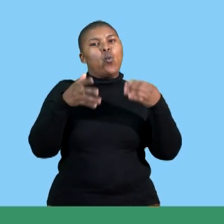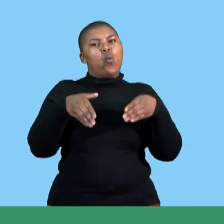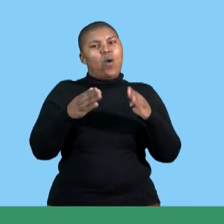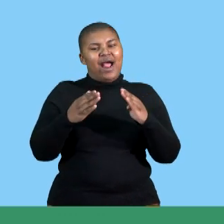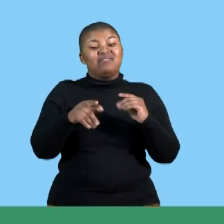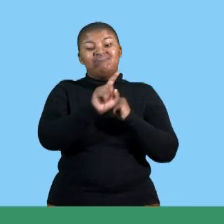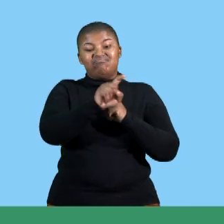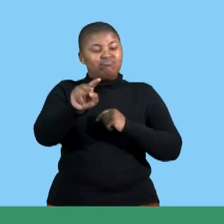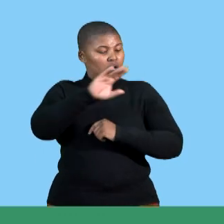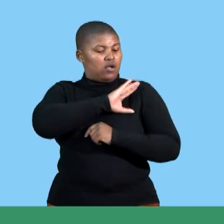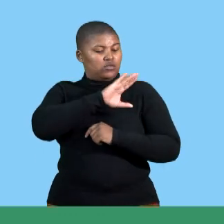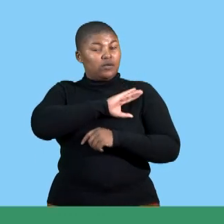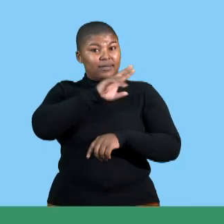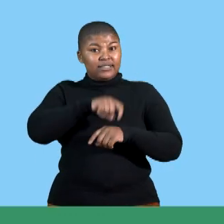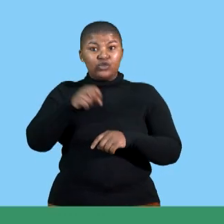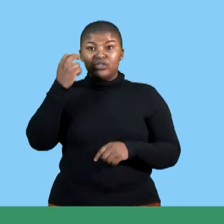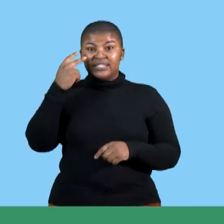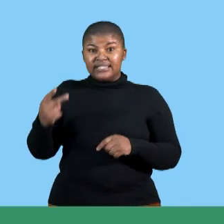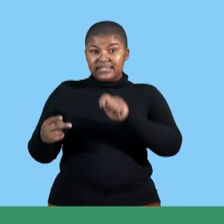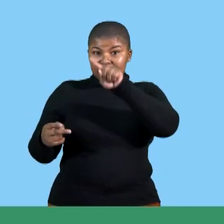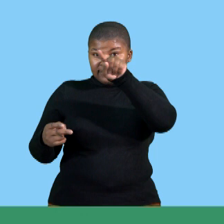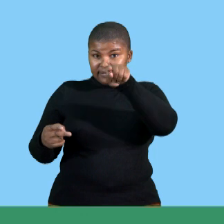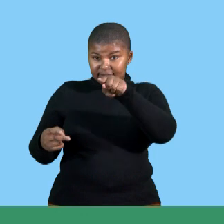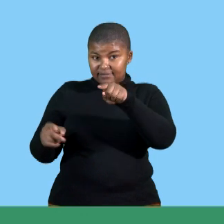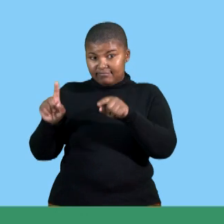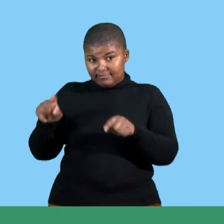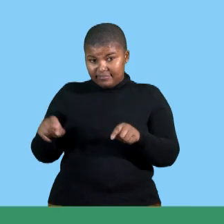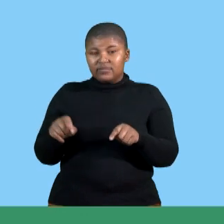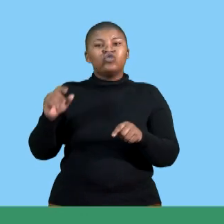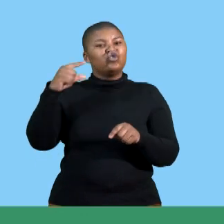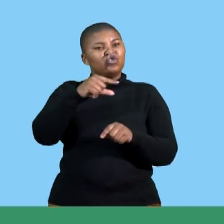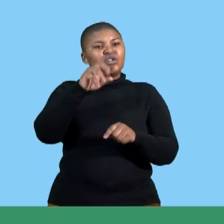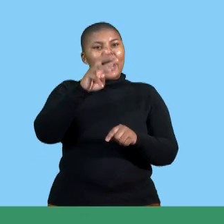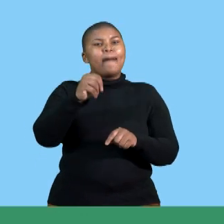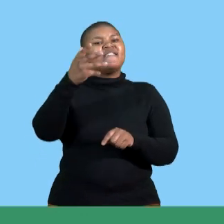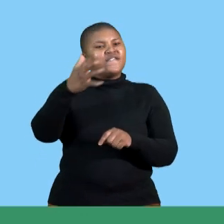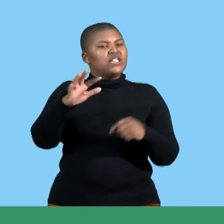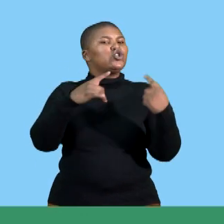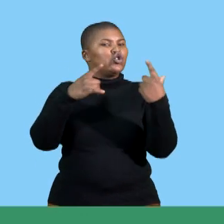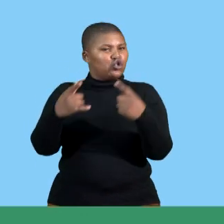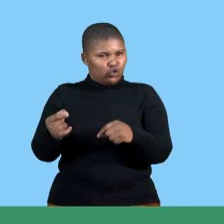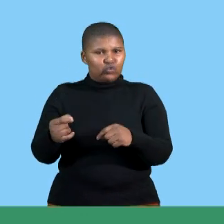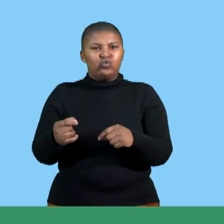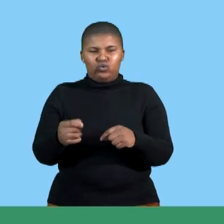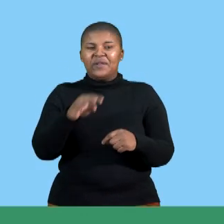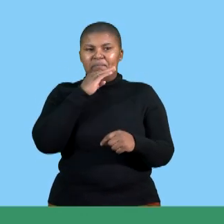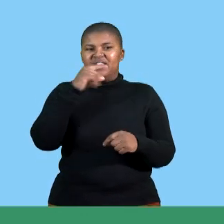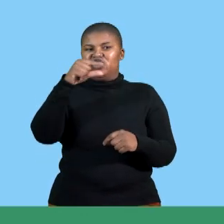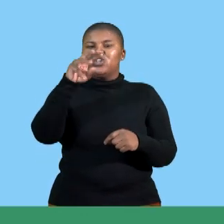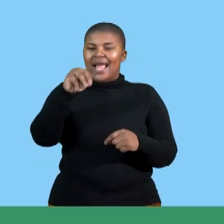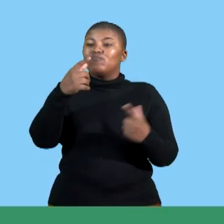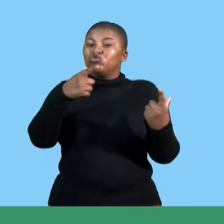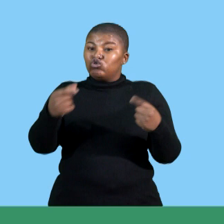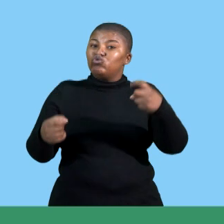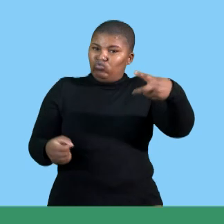the demands. Here it is, here it is. So that's what GM has done. So we've quoted, this is